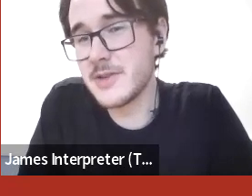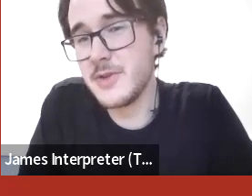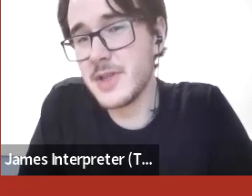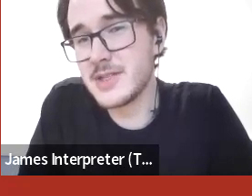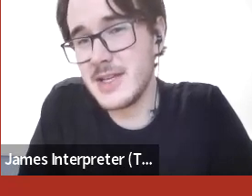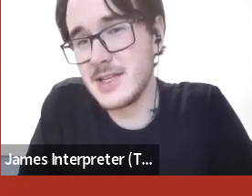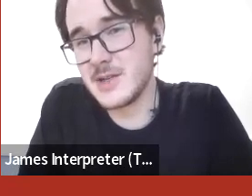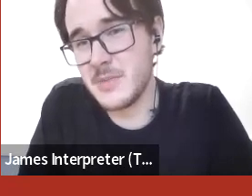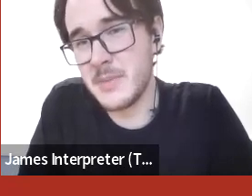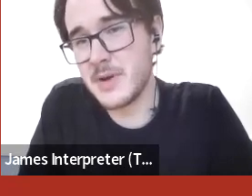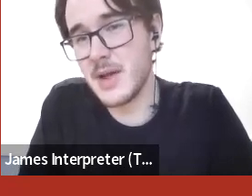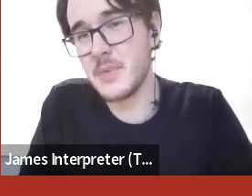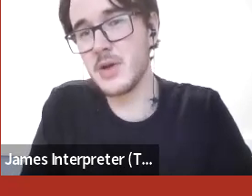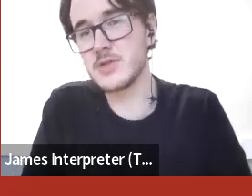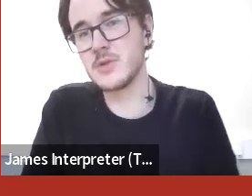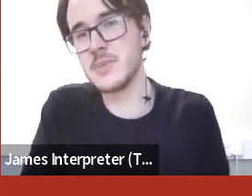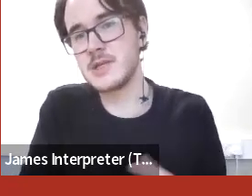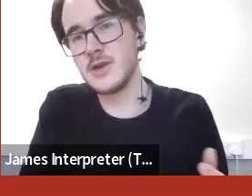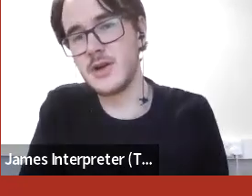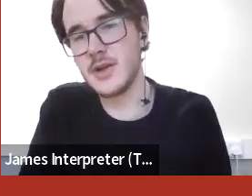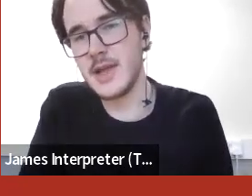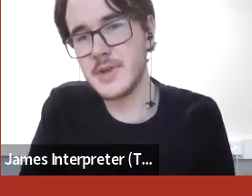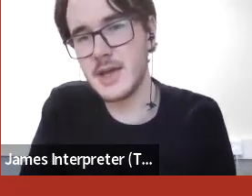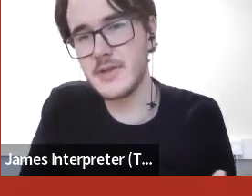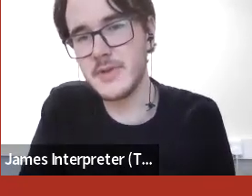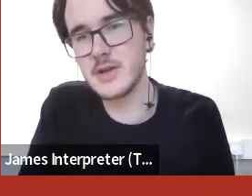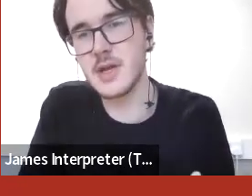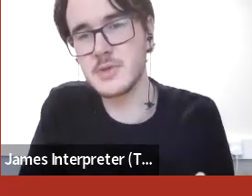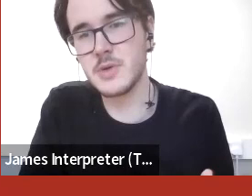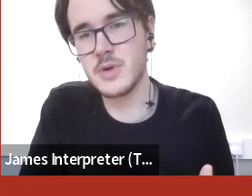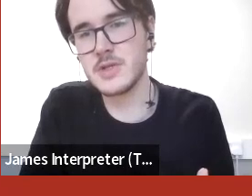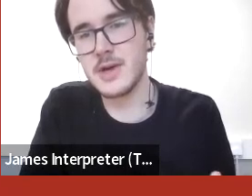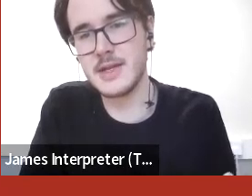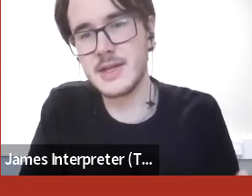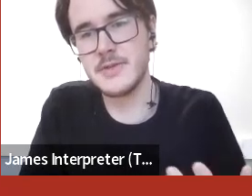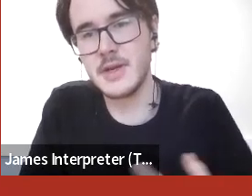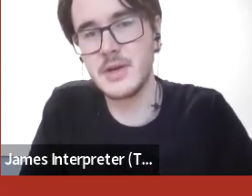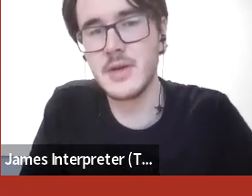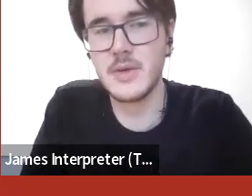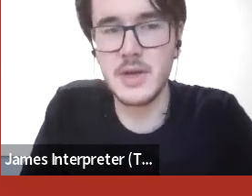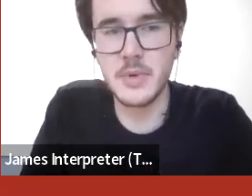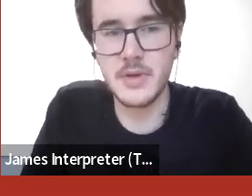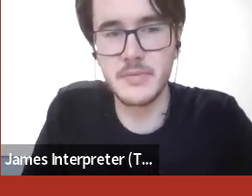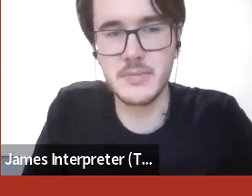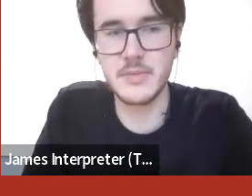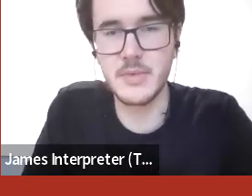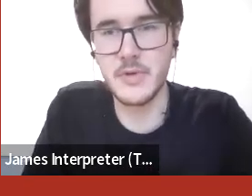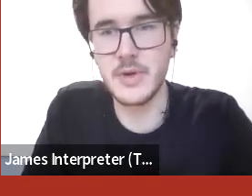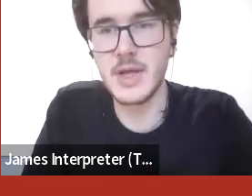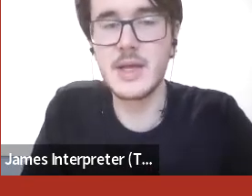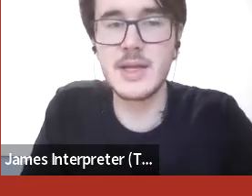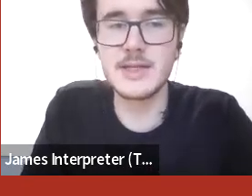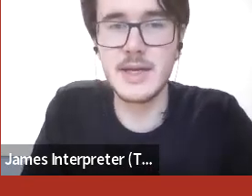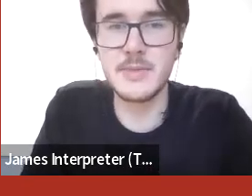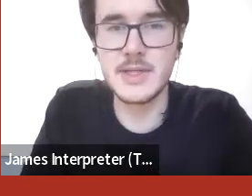So there's a few things easy to remember, but also make sure your left hand, the fingers come towards your index finger and you're putting them